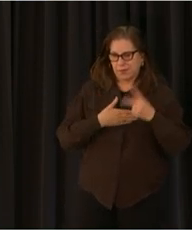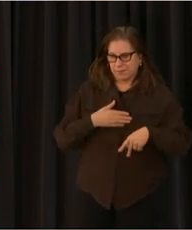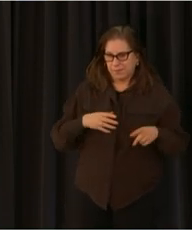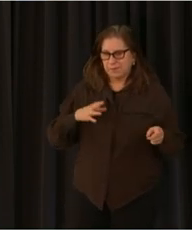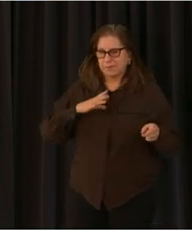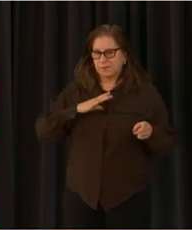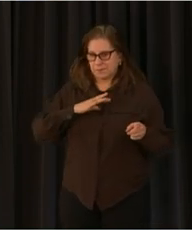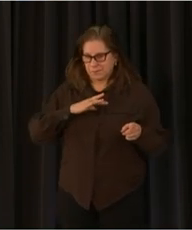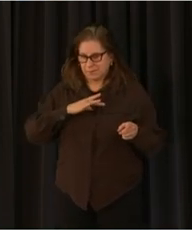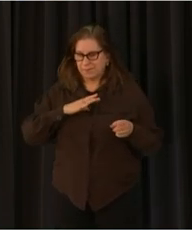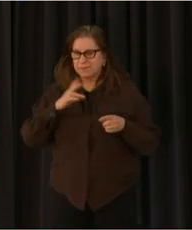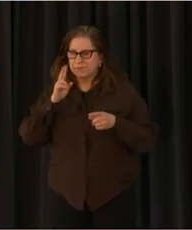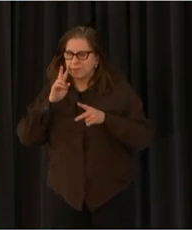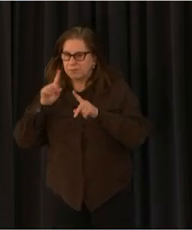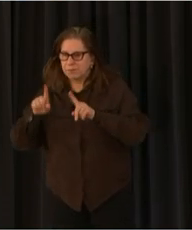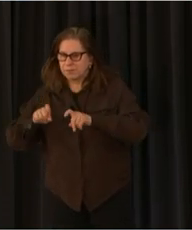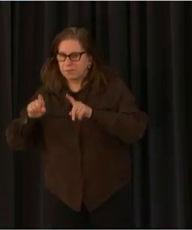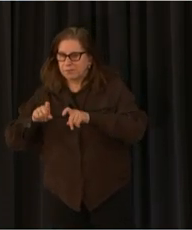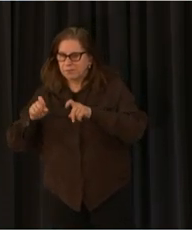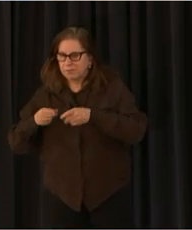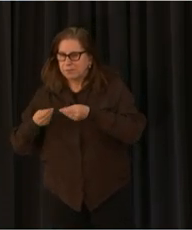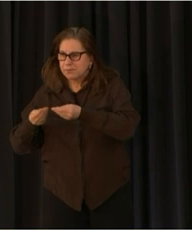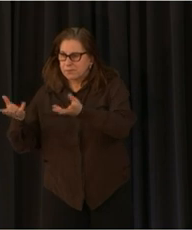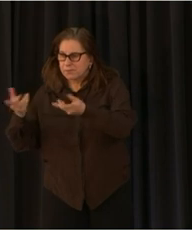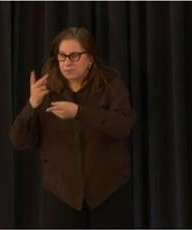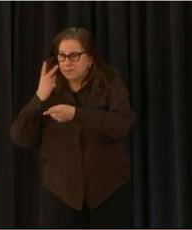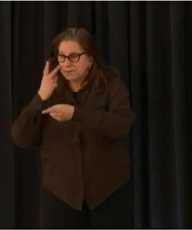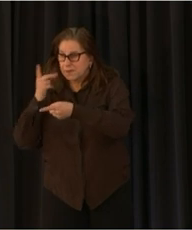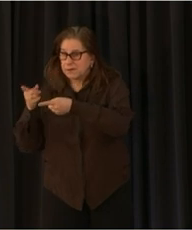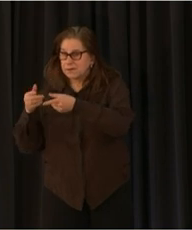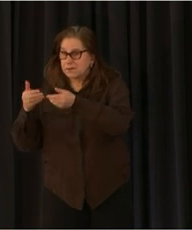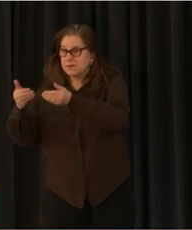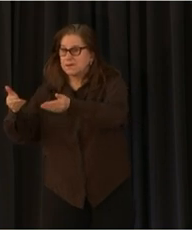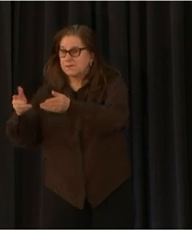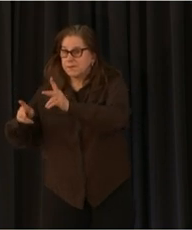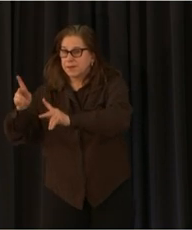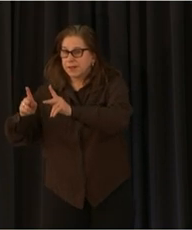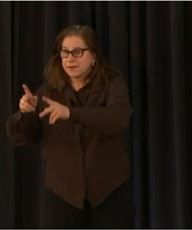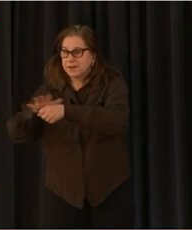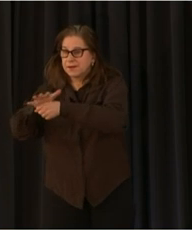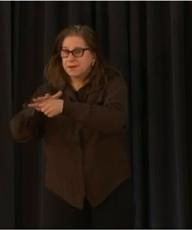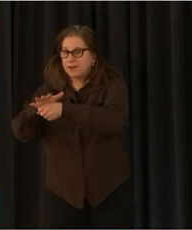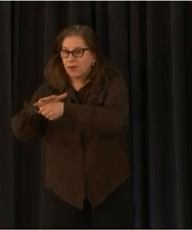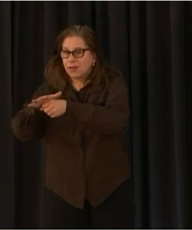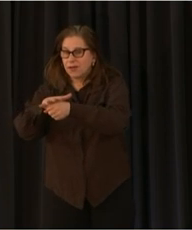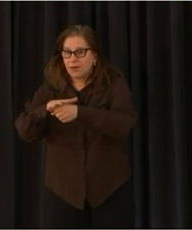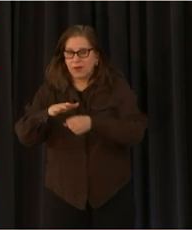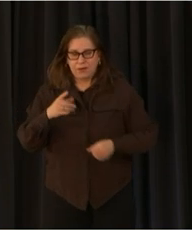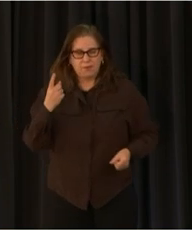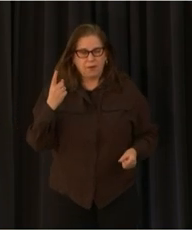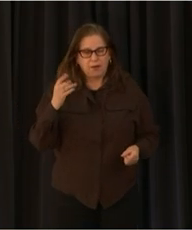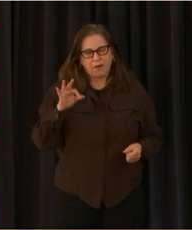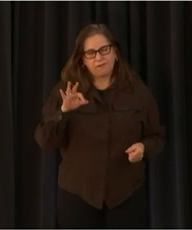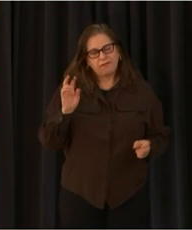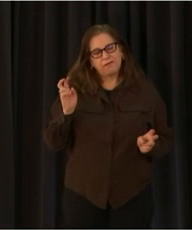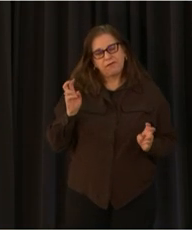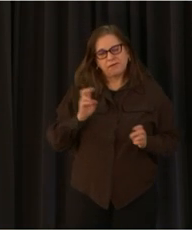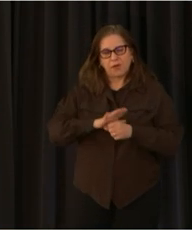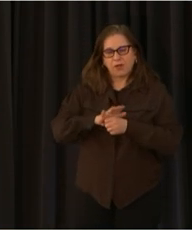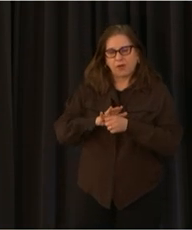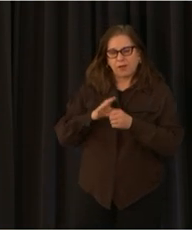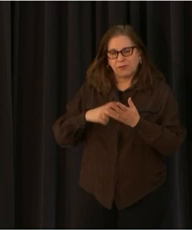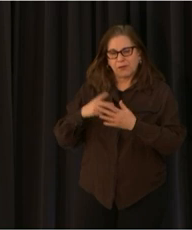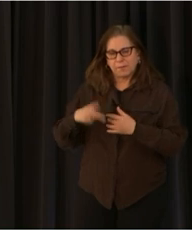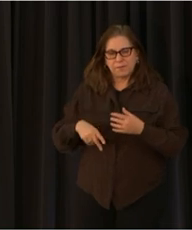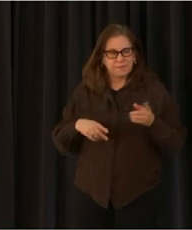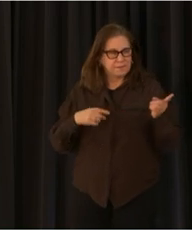Healthy Communities. Faith in Vaccine is one of the initiatives you heard Dr. Nesbitt